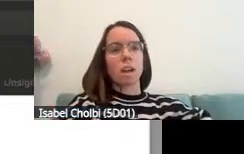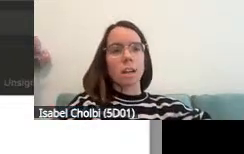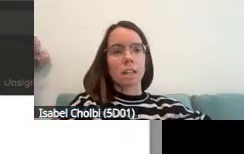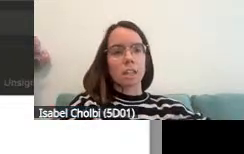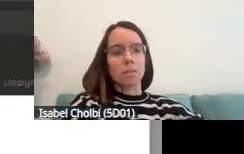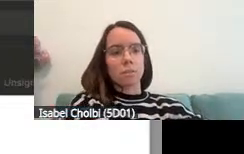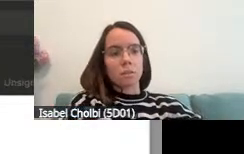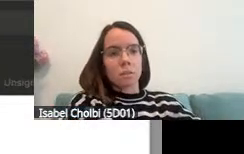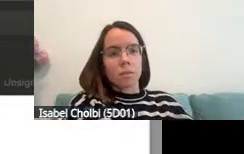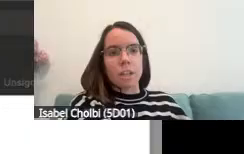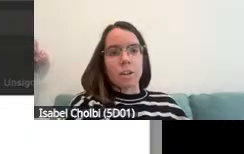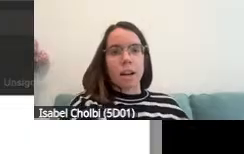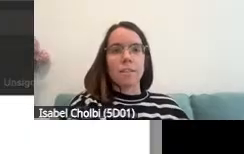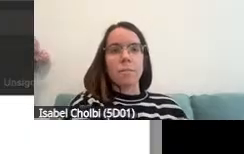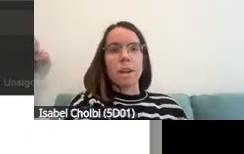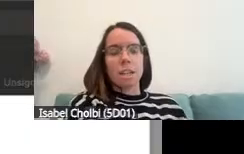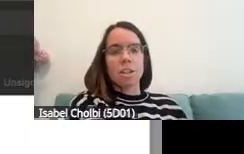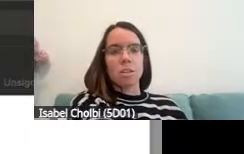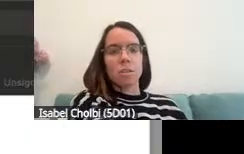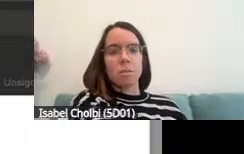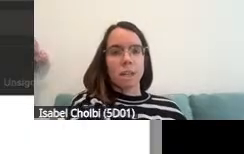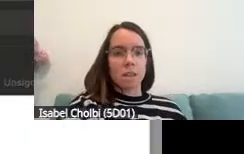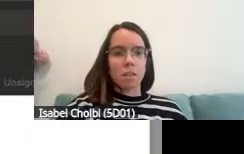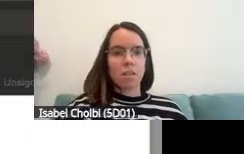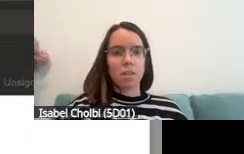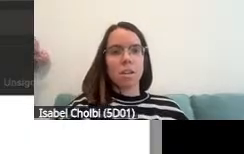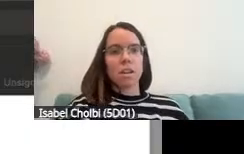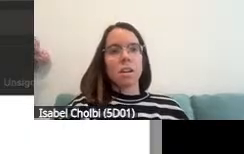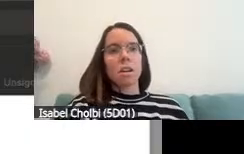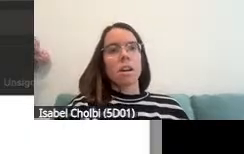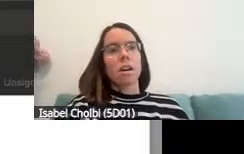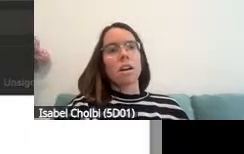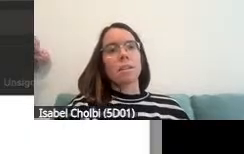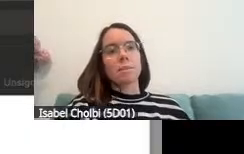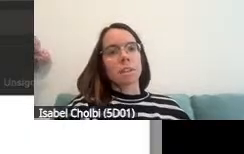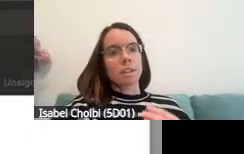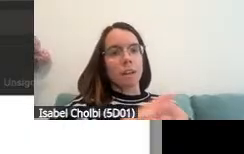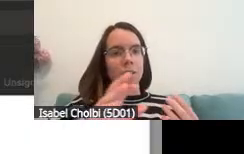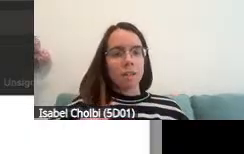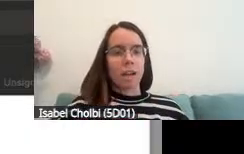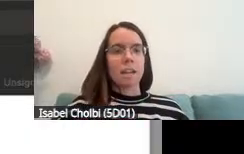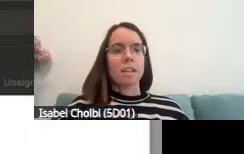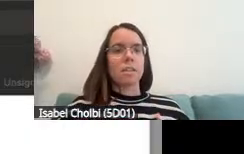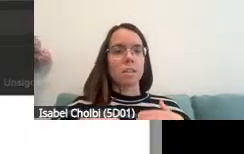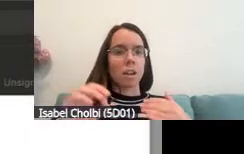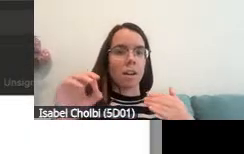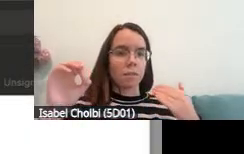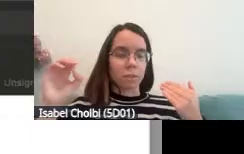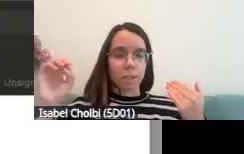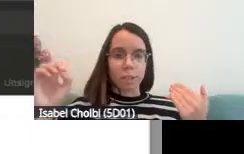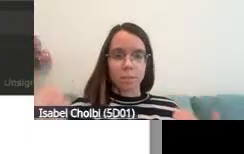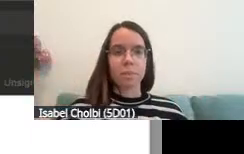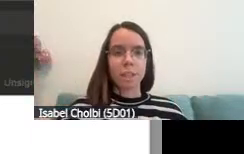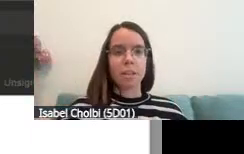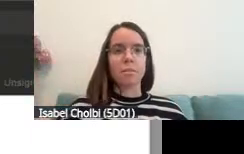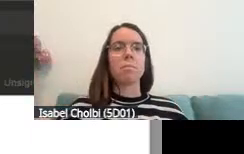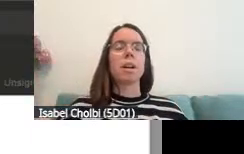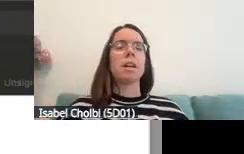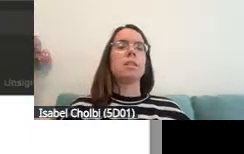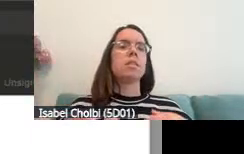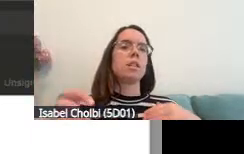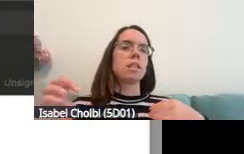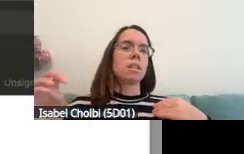since we don't have May and June minutes sent around and signed, this is not fully